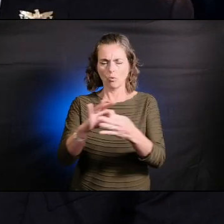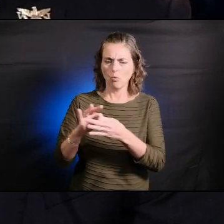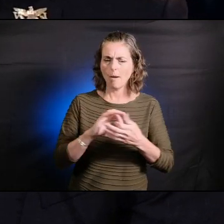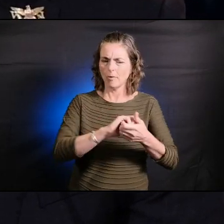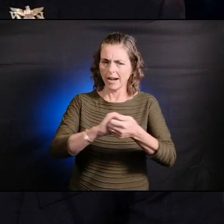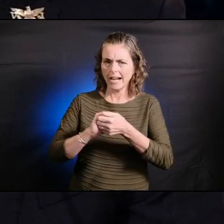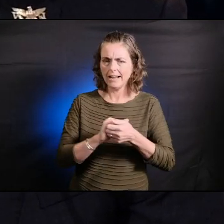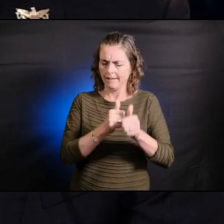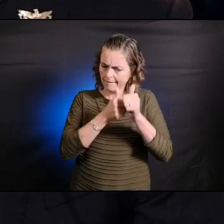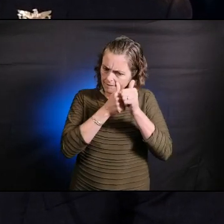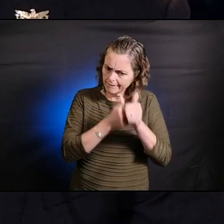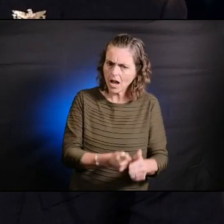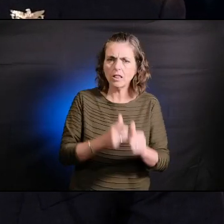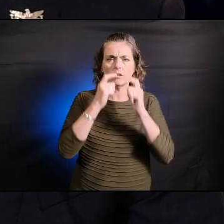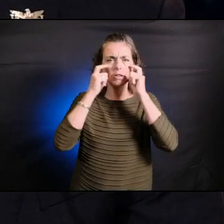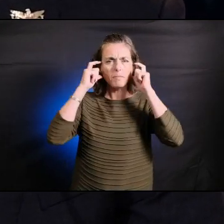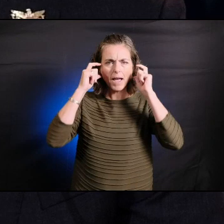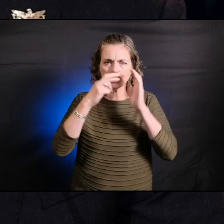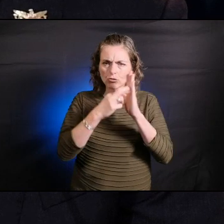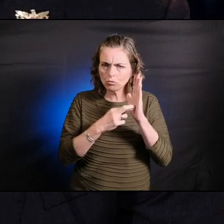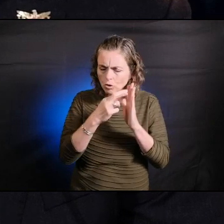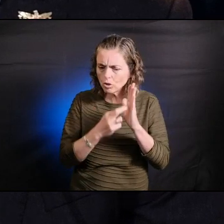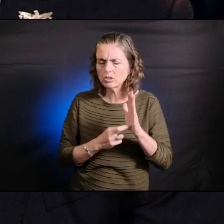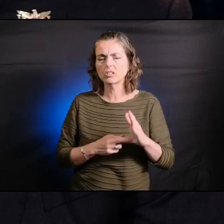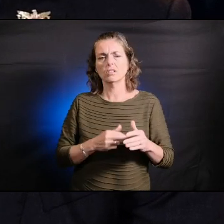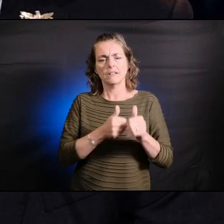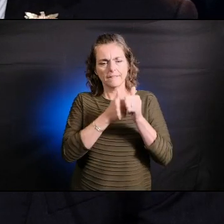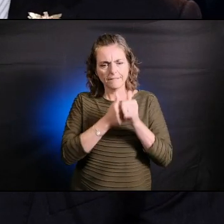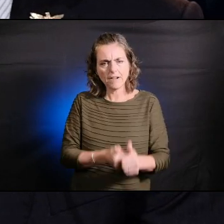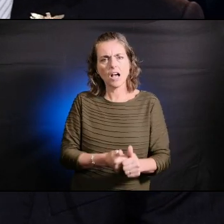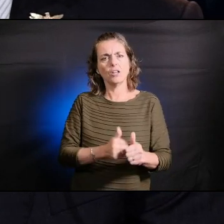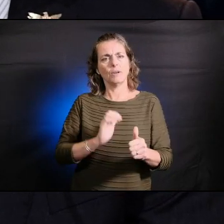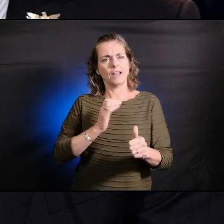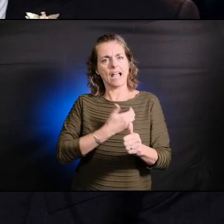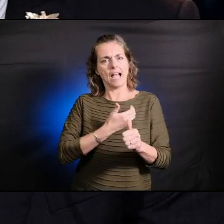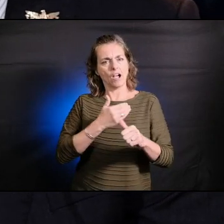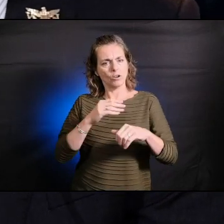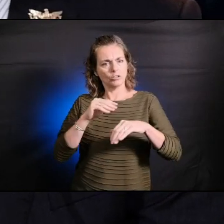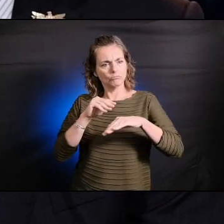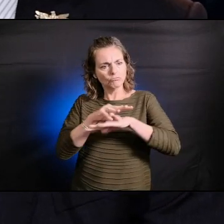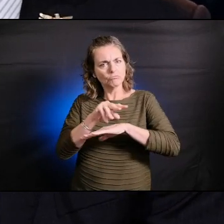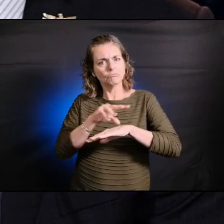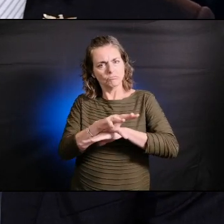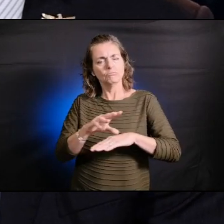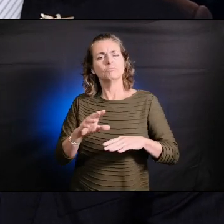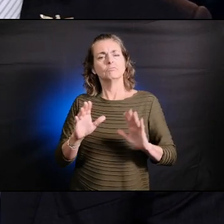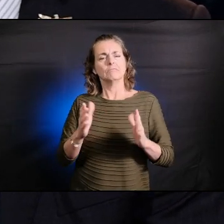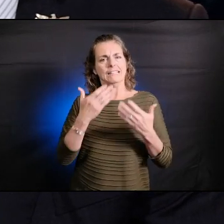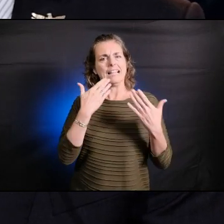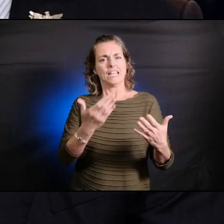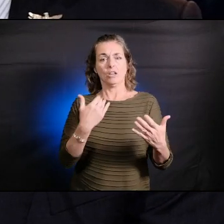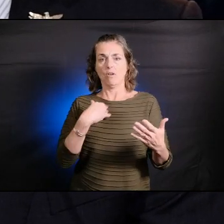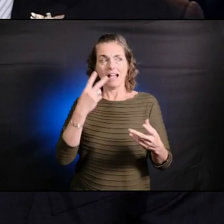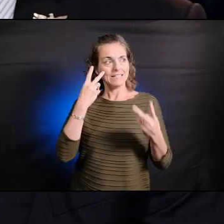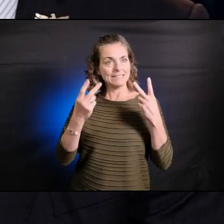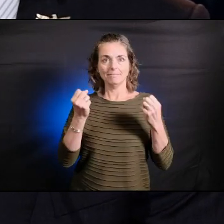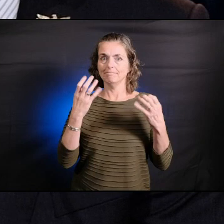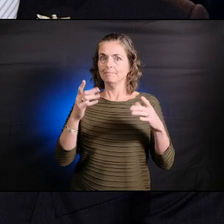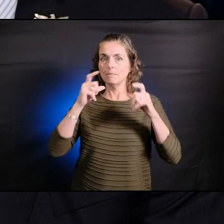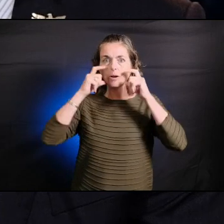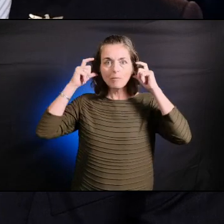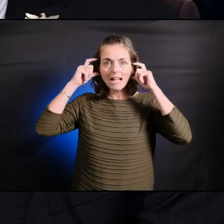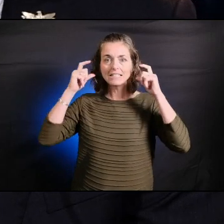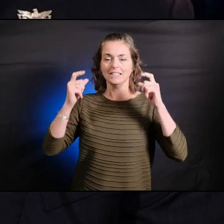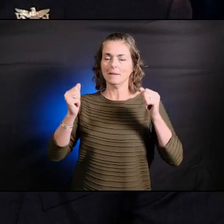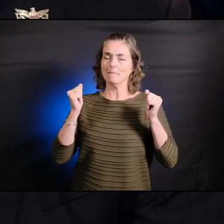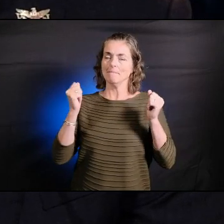in abiding by the masking guidelines and the other guidance we've put out this past week. I see you all in your masks. You're getting really fast with them